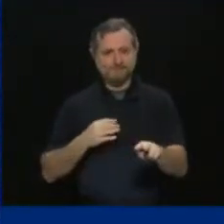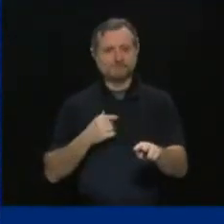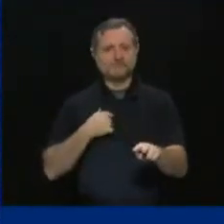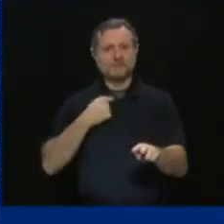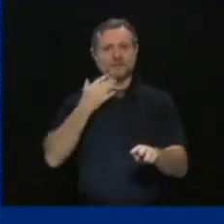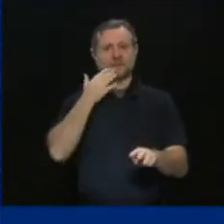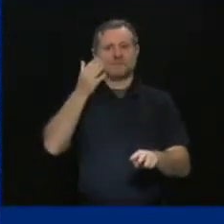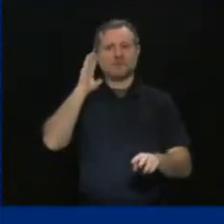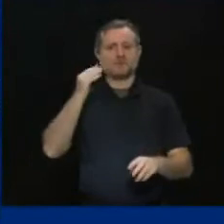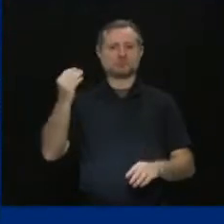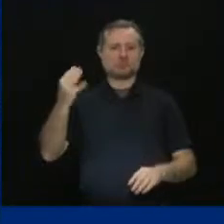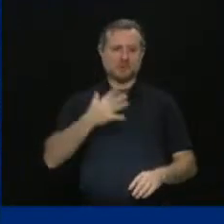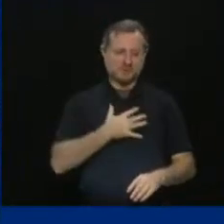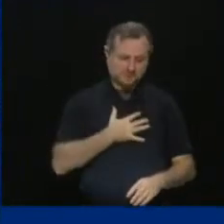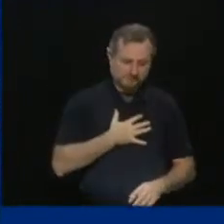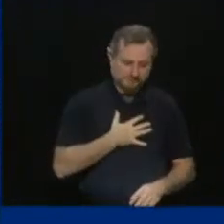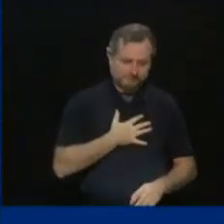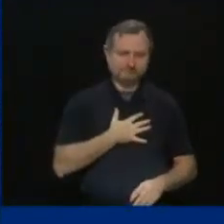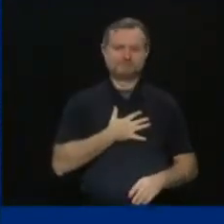And so